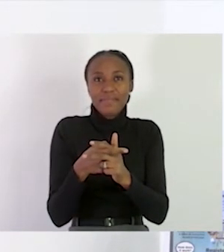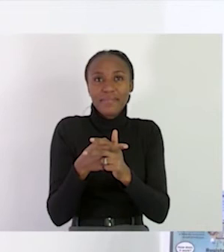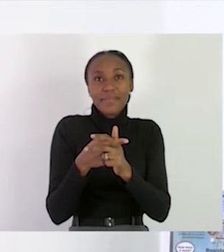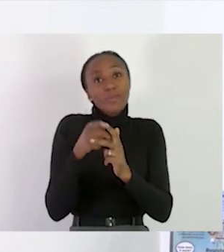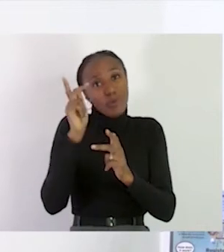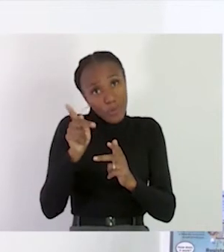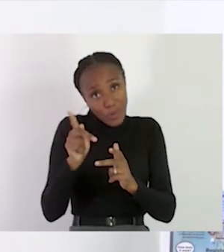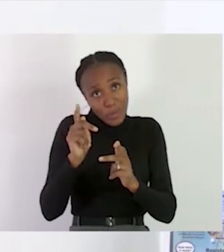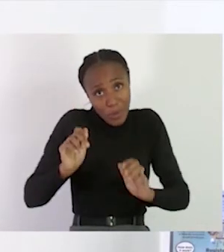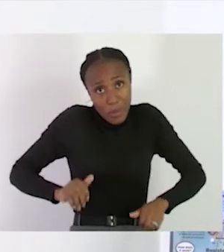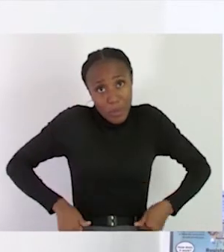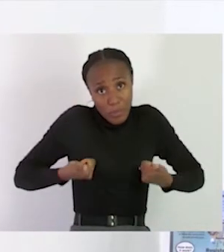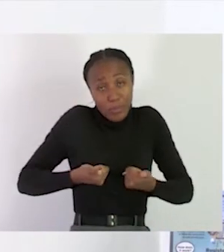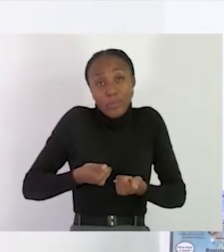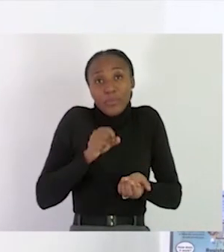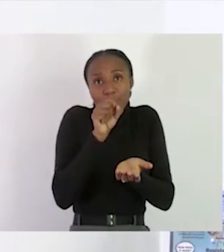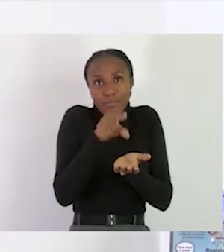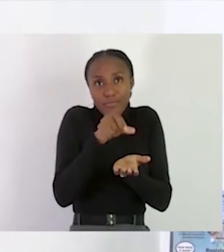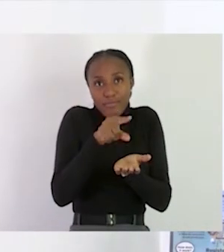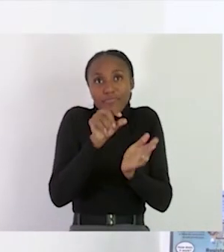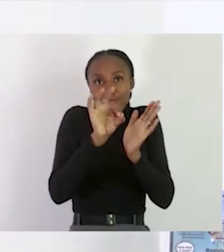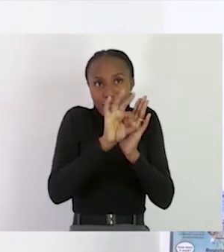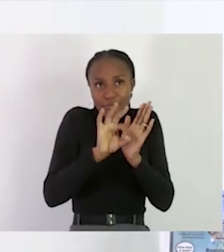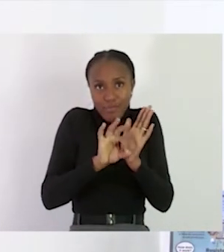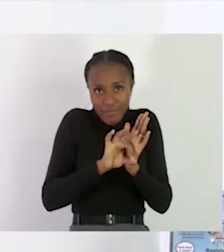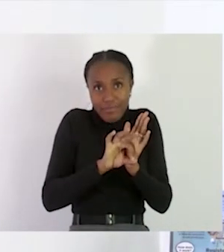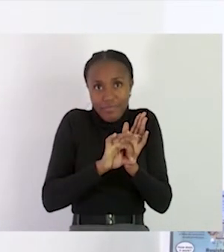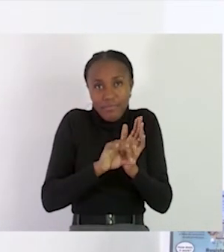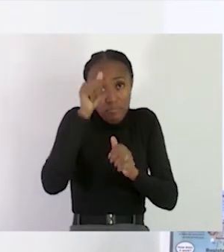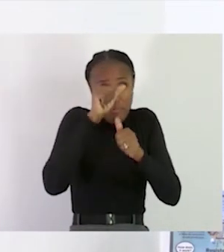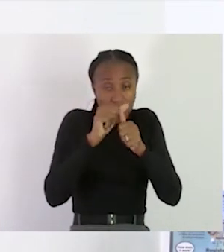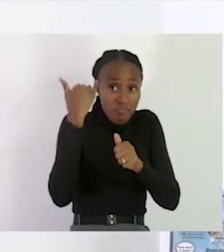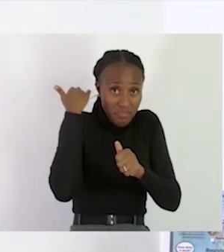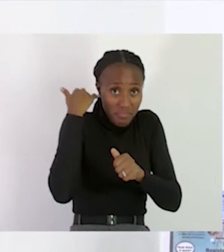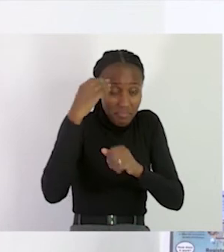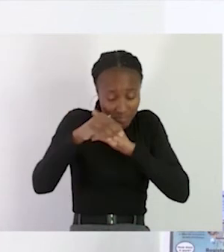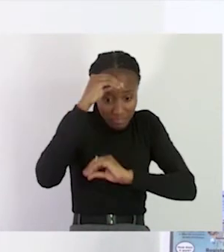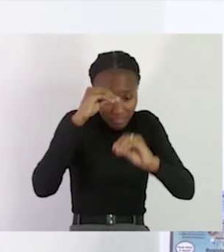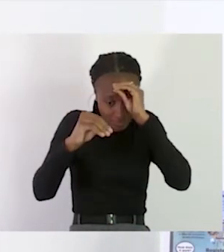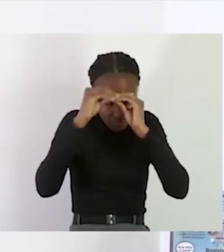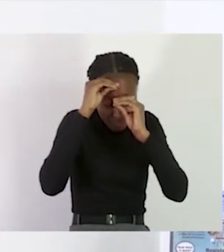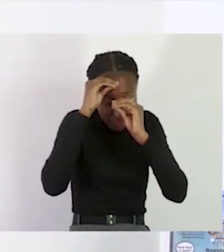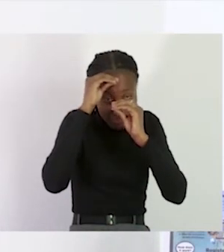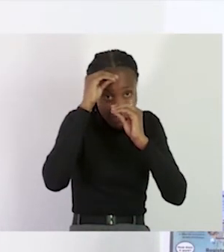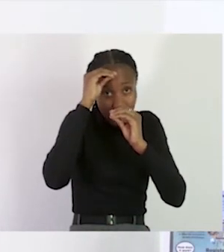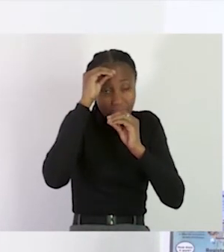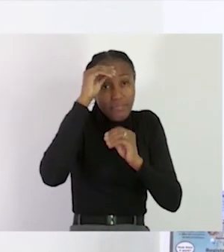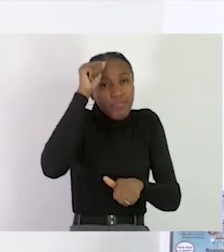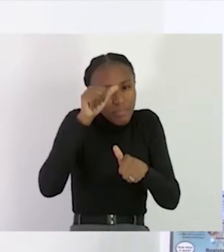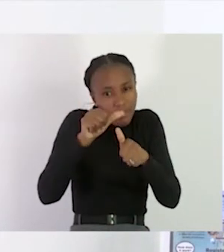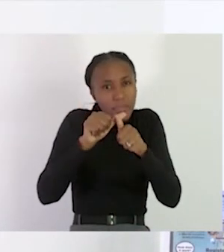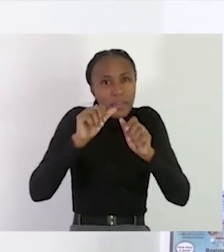Boys will start to produce sperm cells. In the previous lesson, when you learned the reproductive organs, you learned